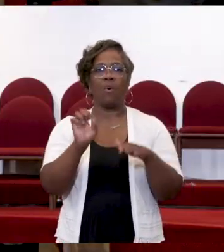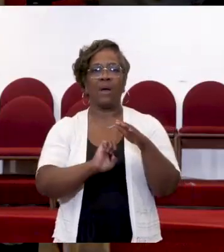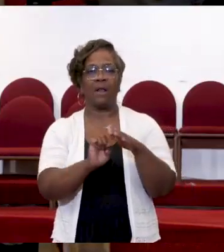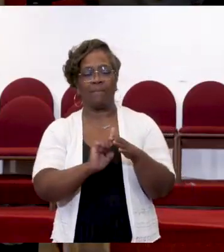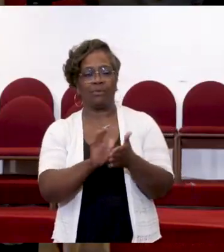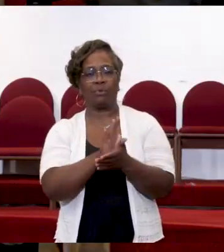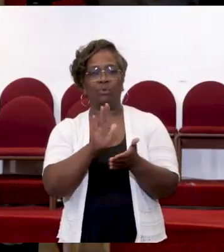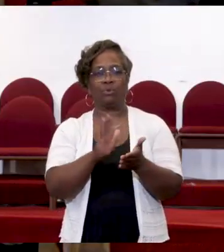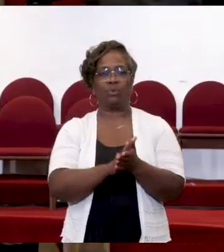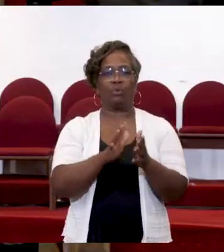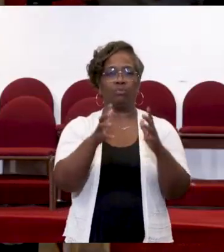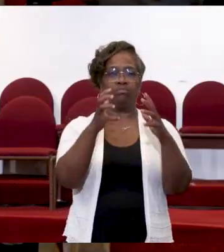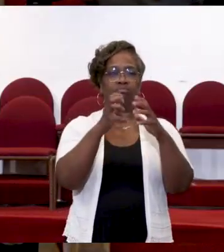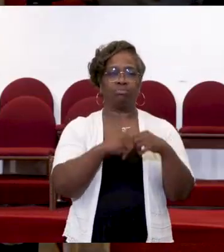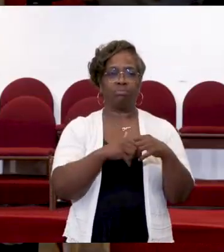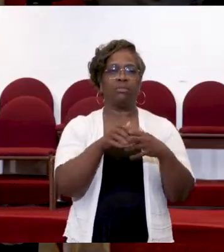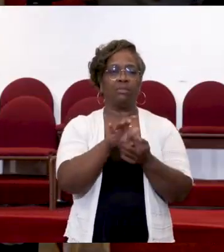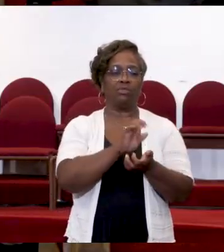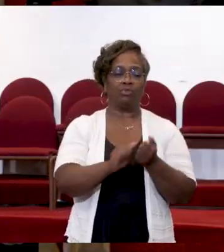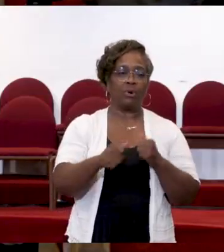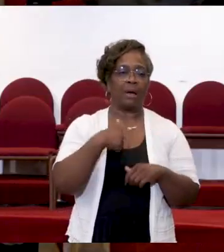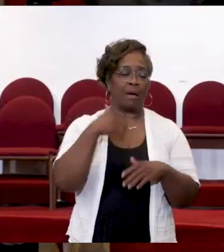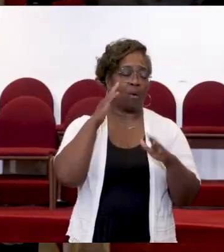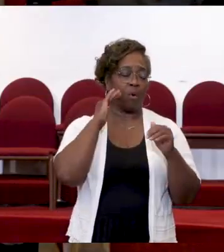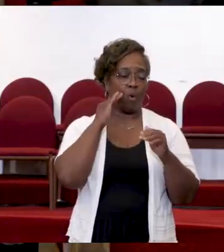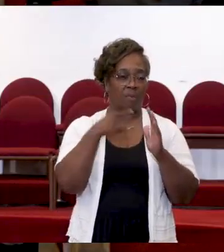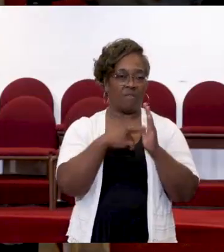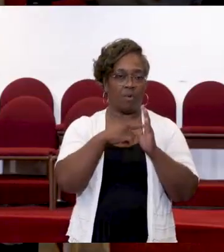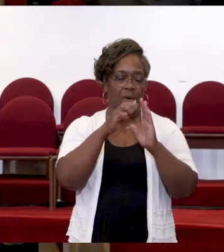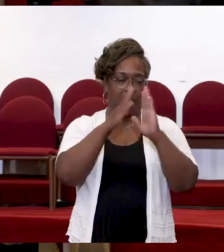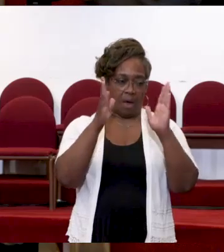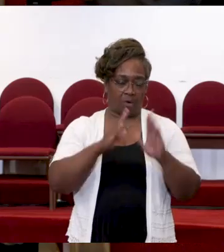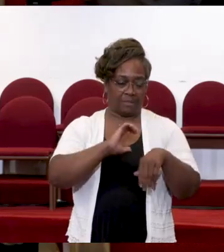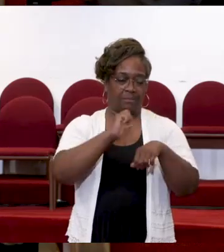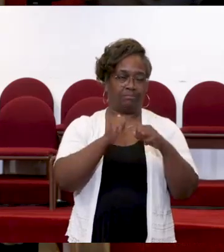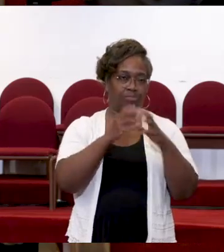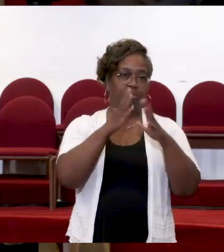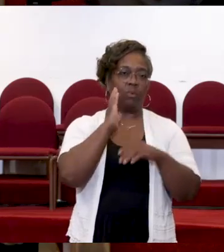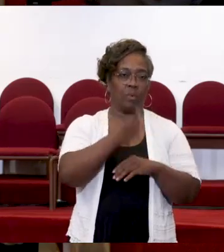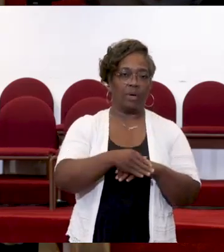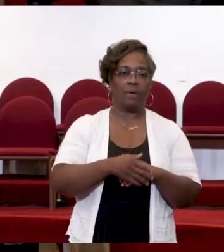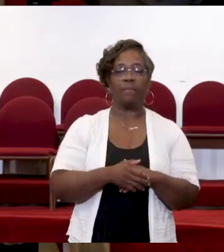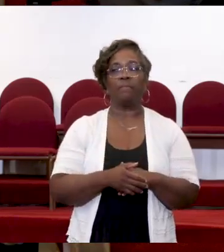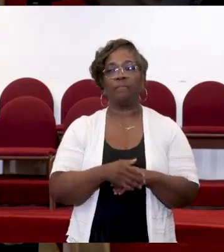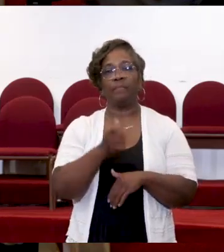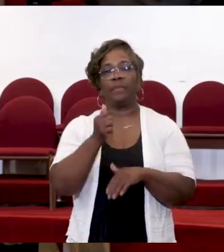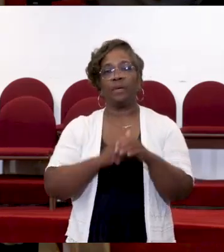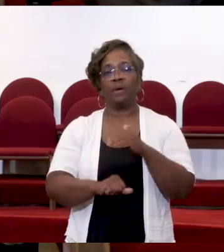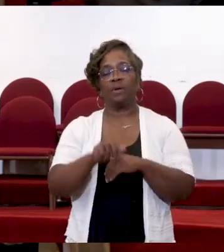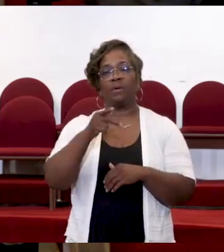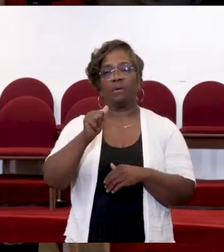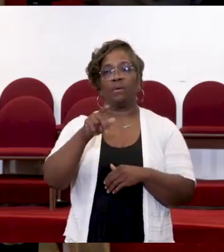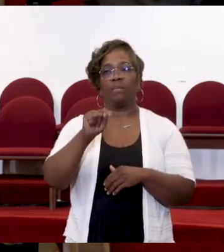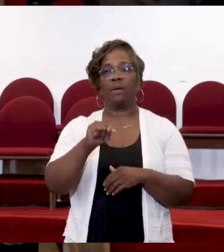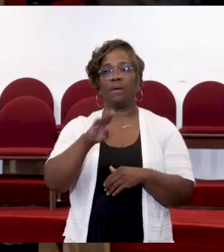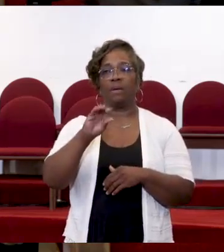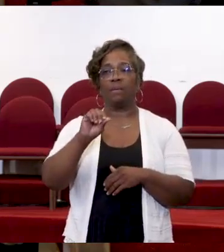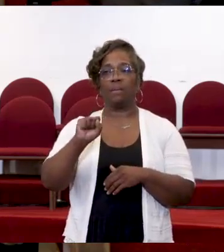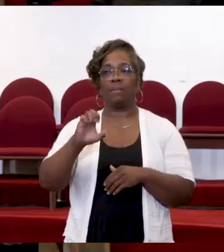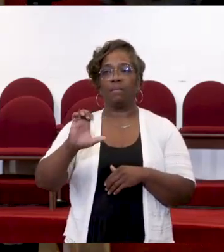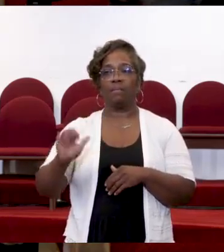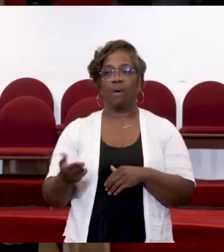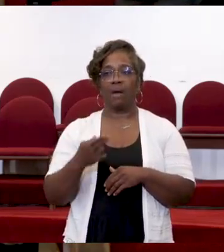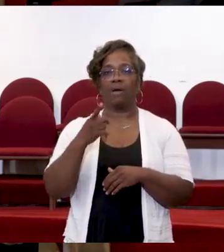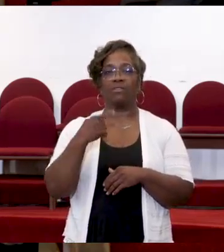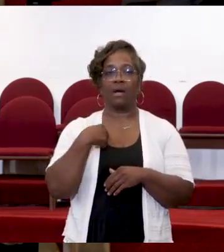Elementary School. I'm hoping affordable housing go there, but this is where I live. Yeah. And up under the tutelage of Pat Bosch over there, Yeah. I've